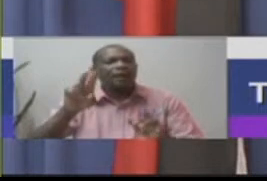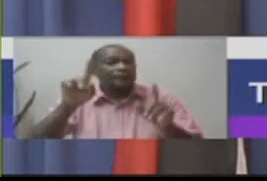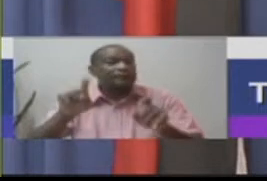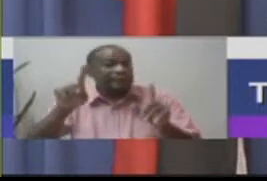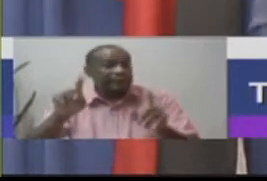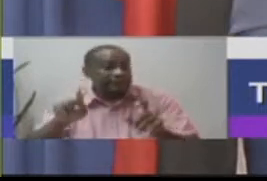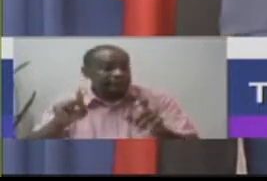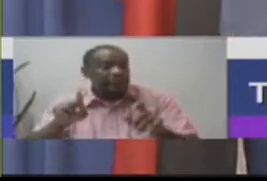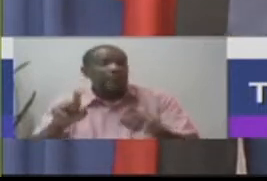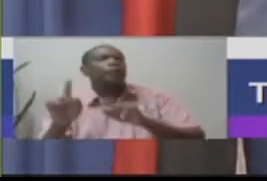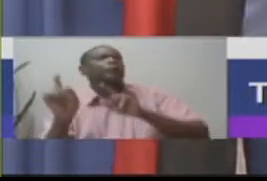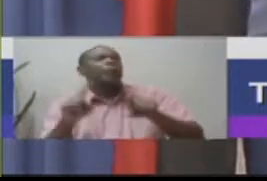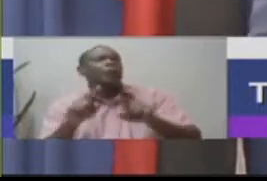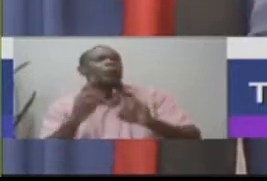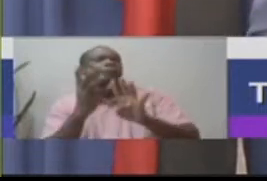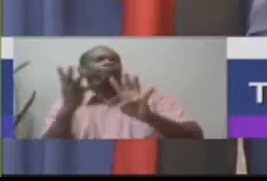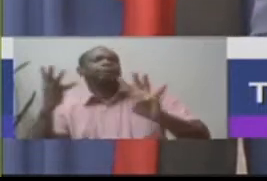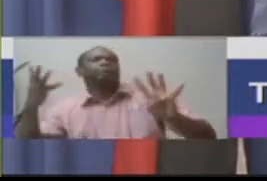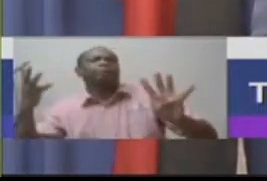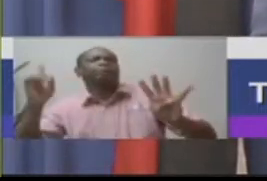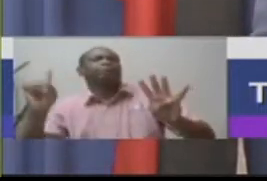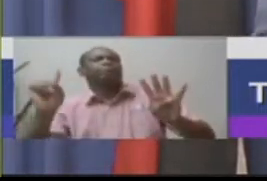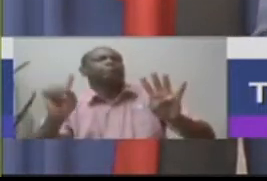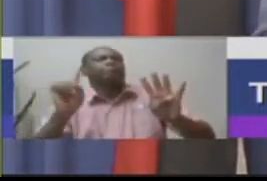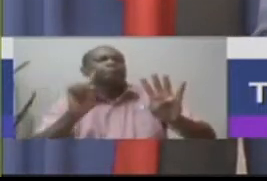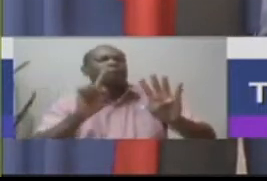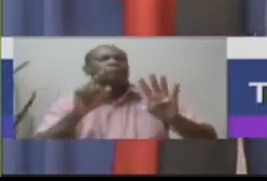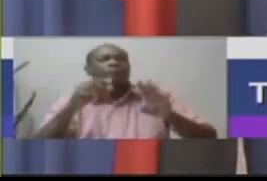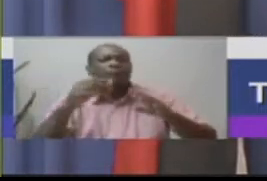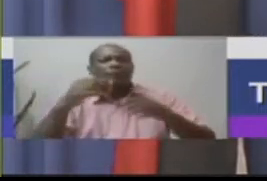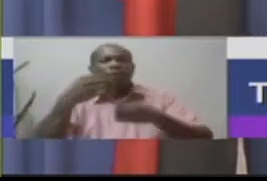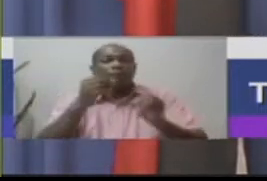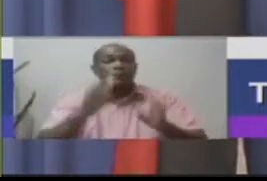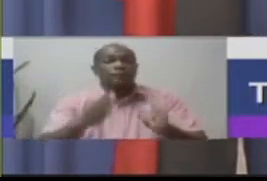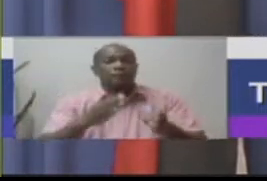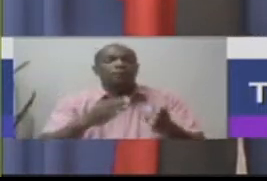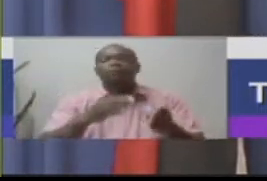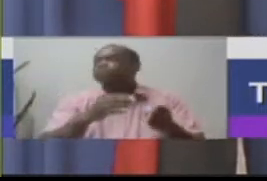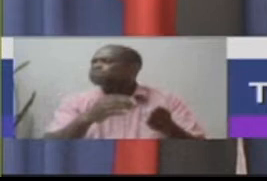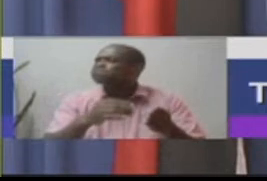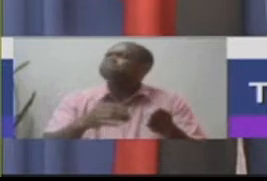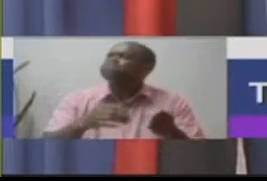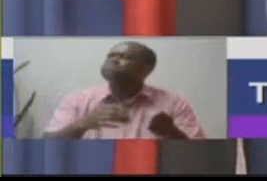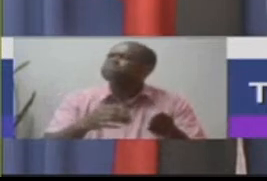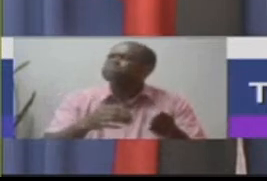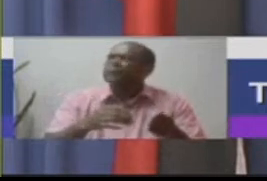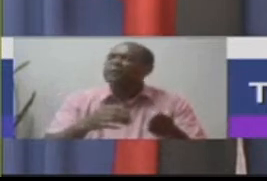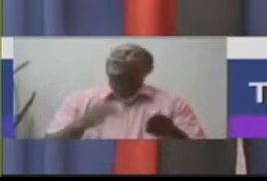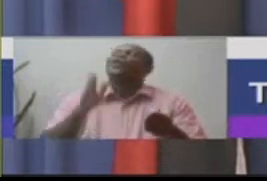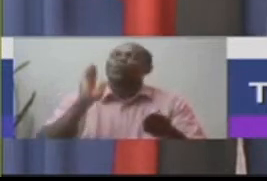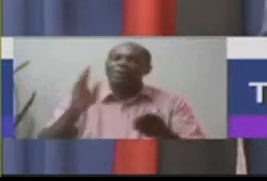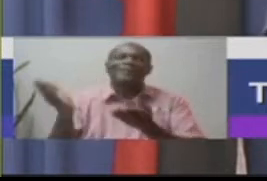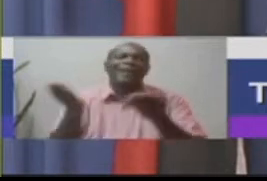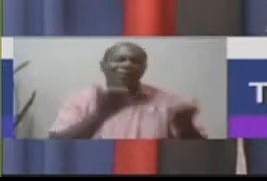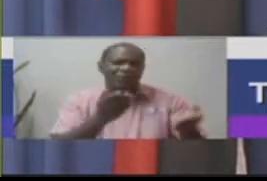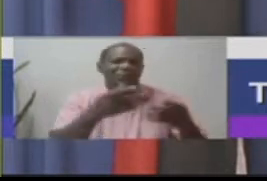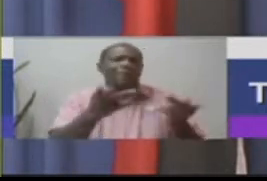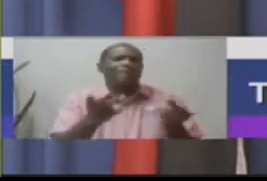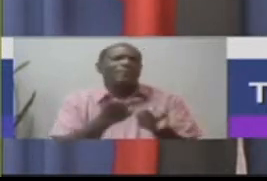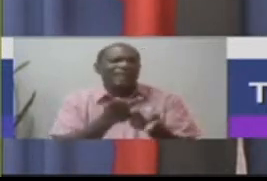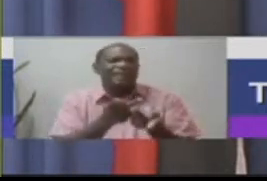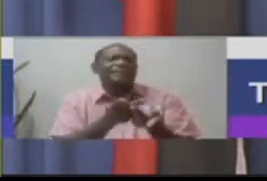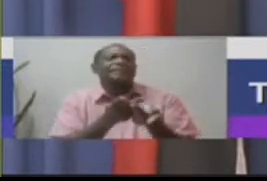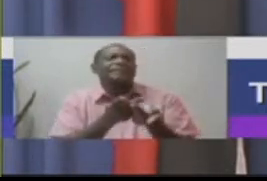be, then you would be taken to a place of quarantine by the authorities under the